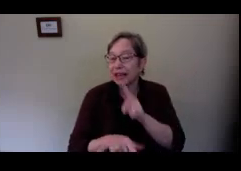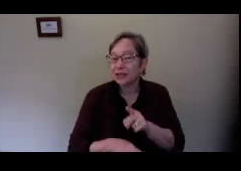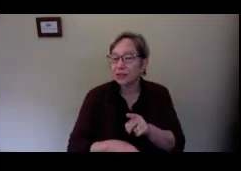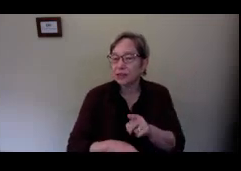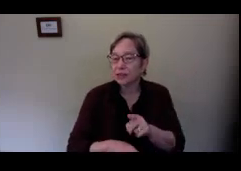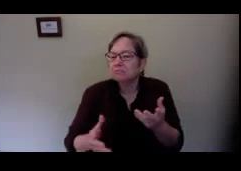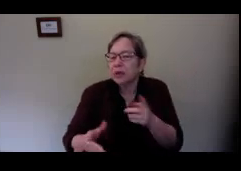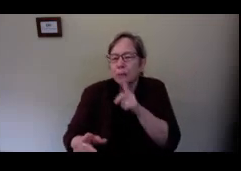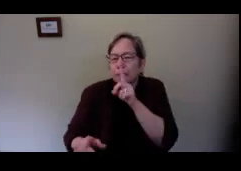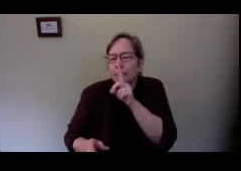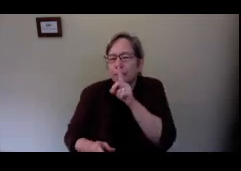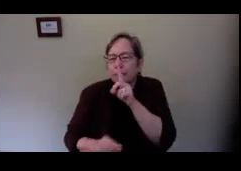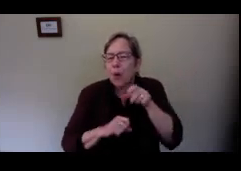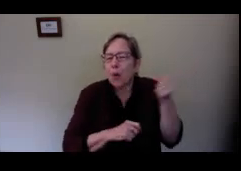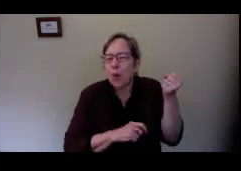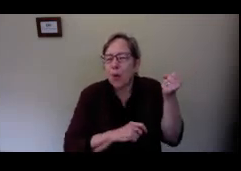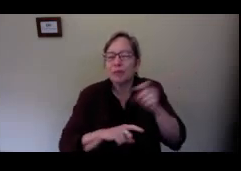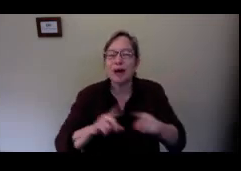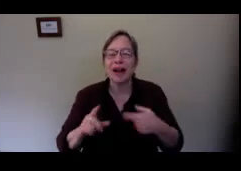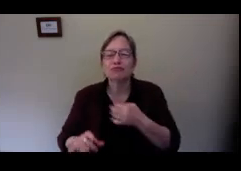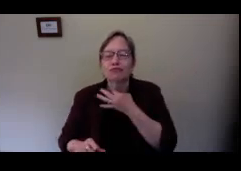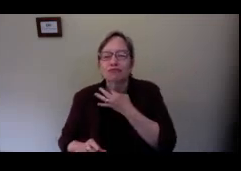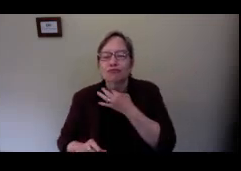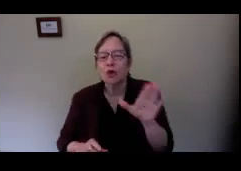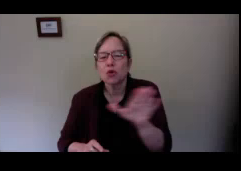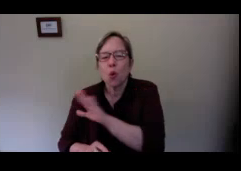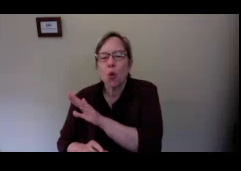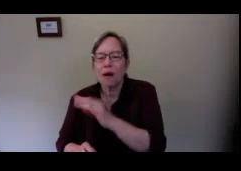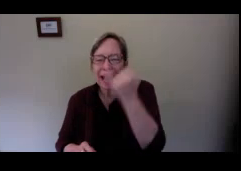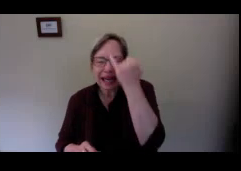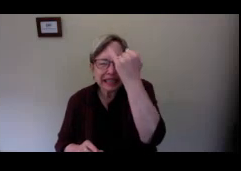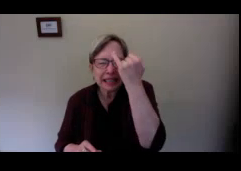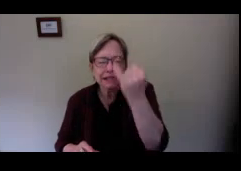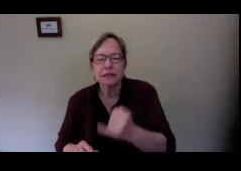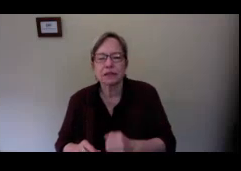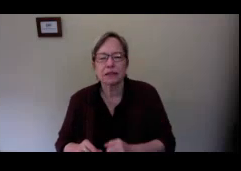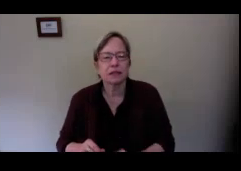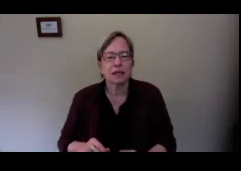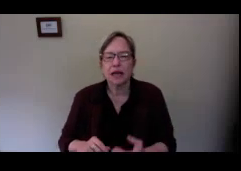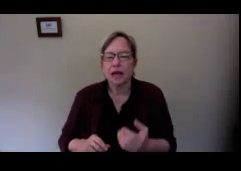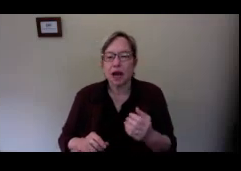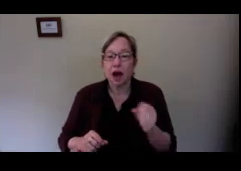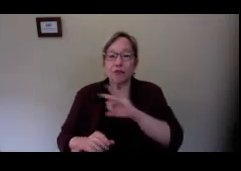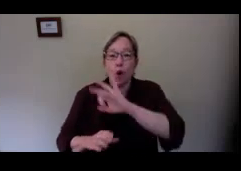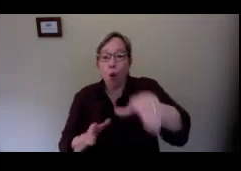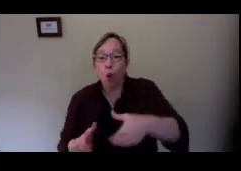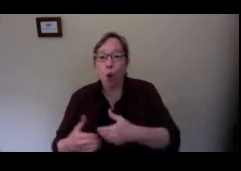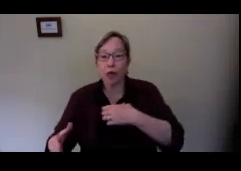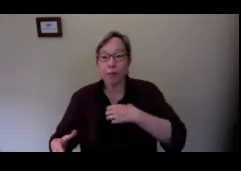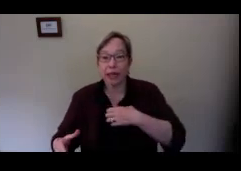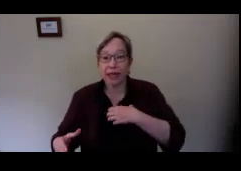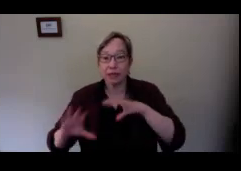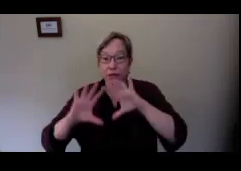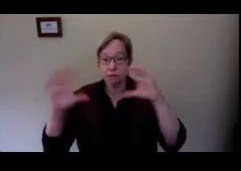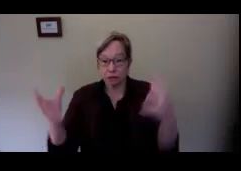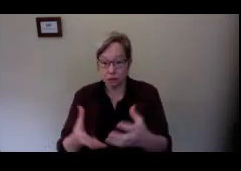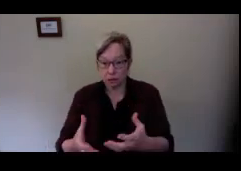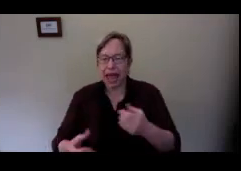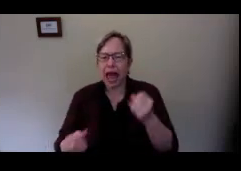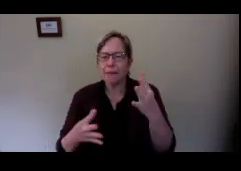can refrain. But I'd like to see in the chat what people think. How much of that is disability? Oh,